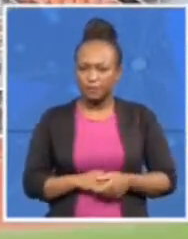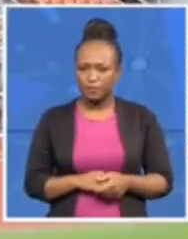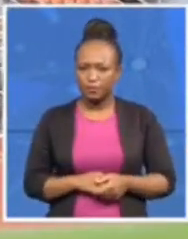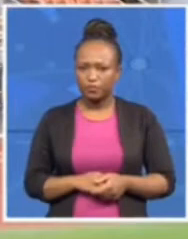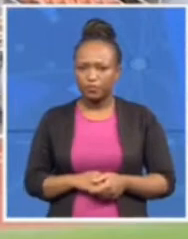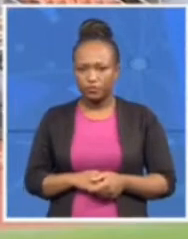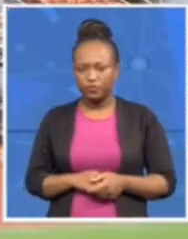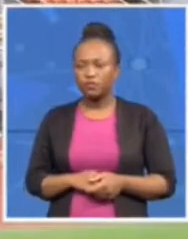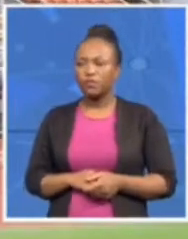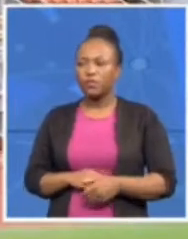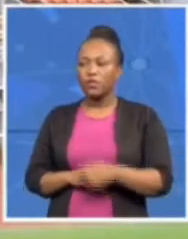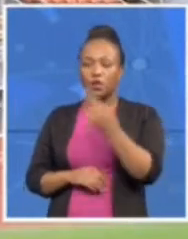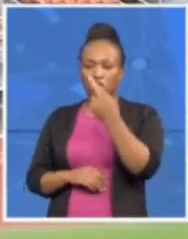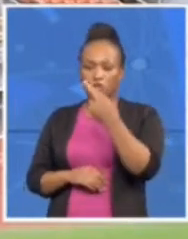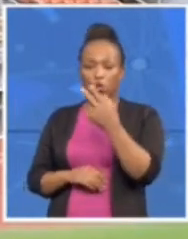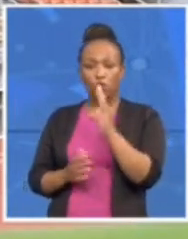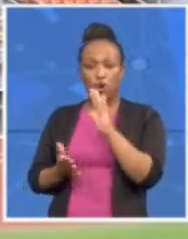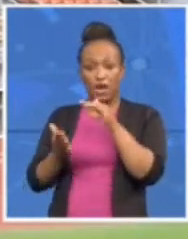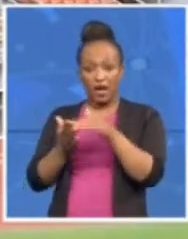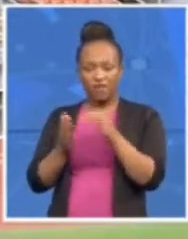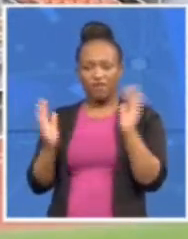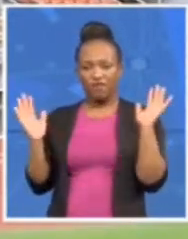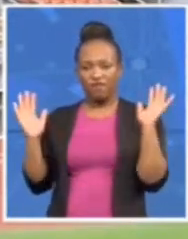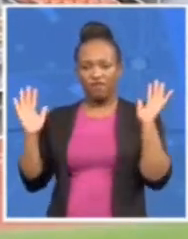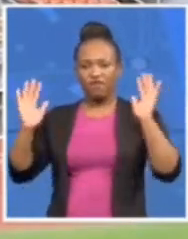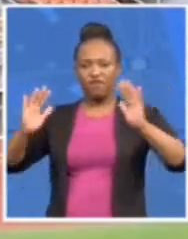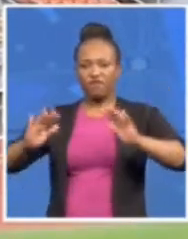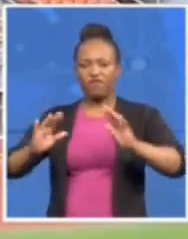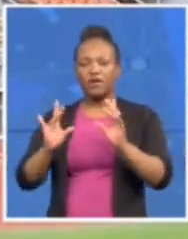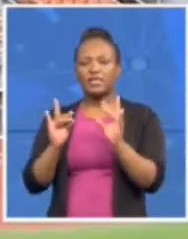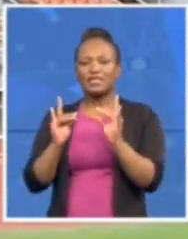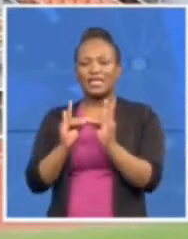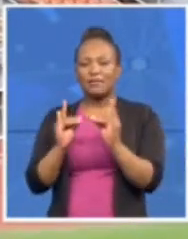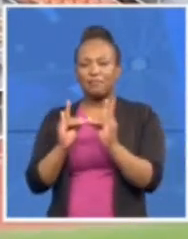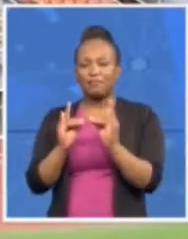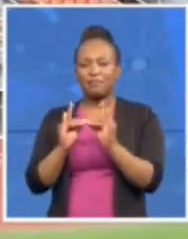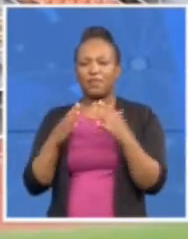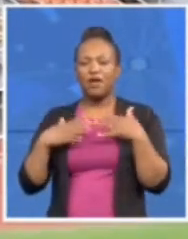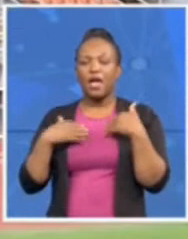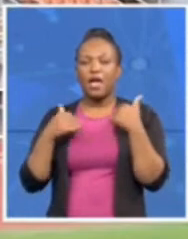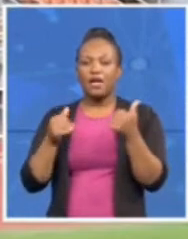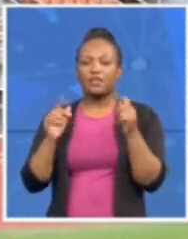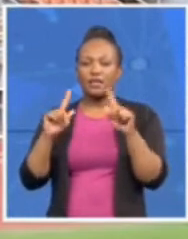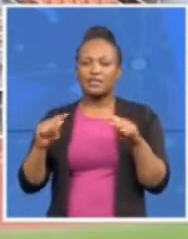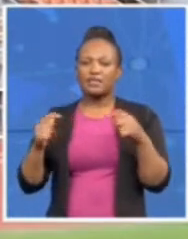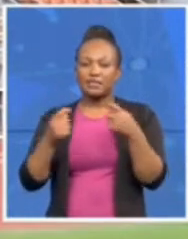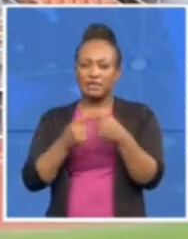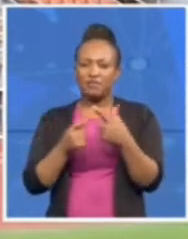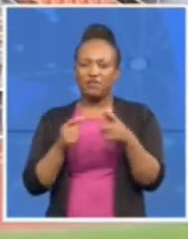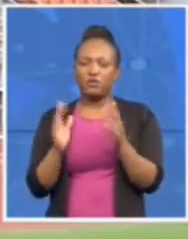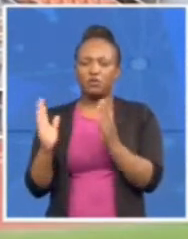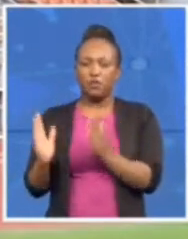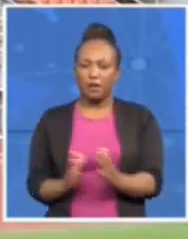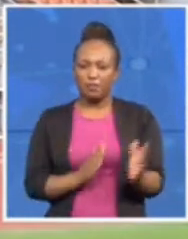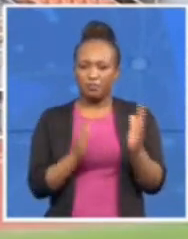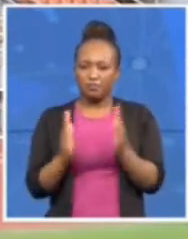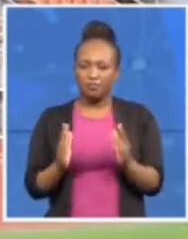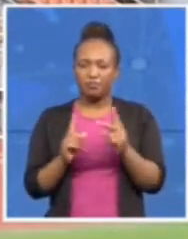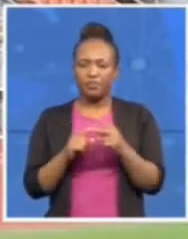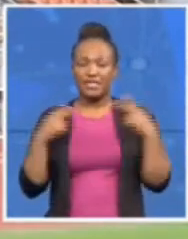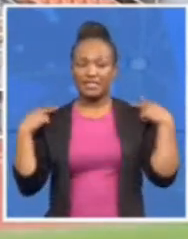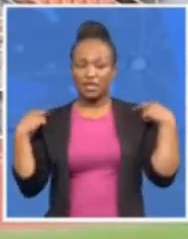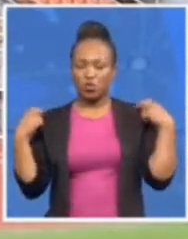there are health teams outside who are preparing their stalls. You would have seen the security detail. We have assured the people that we are only going to